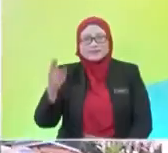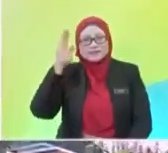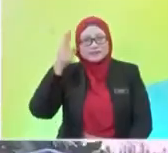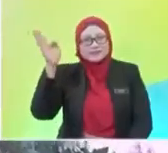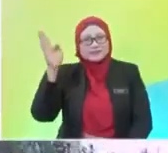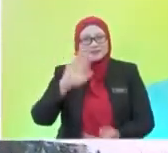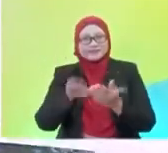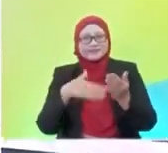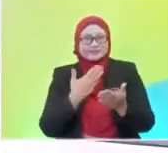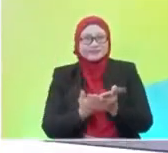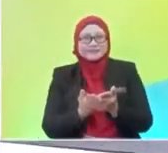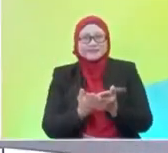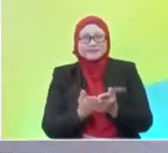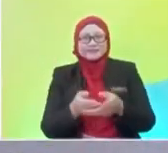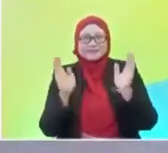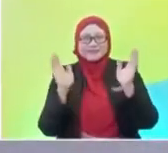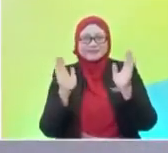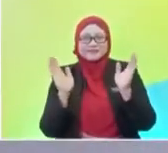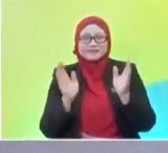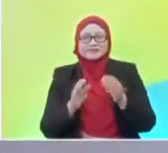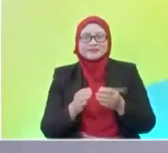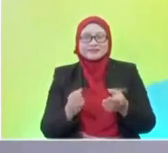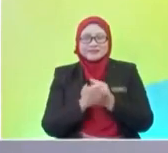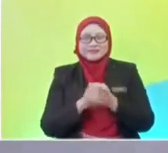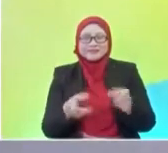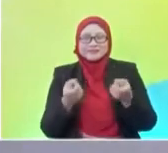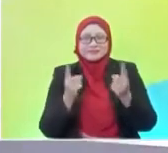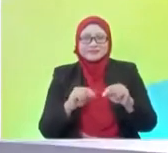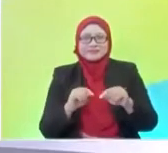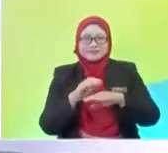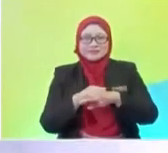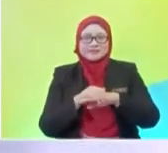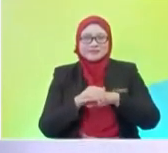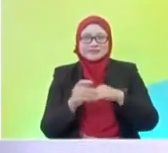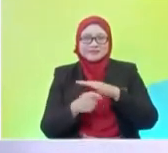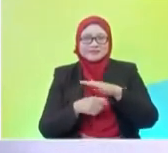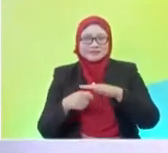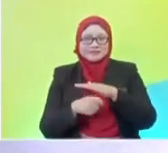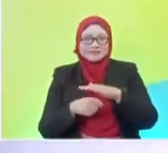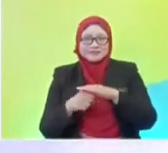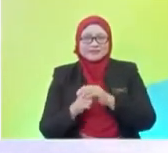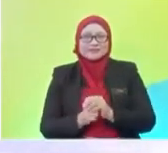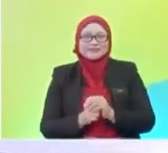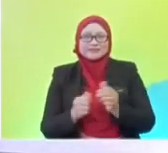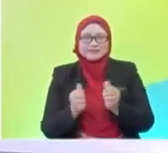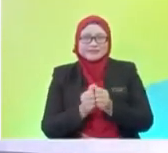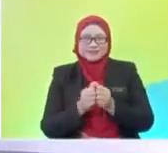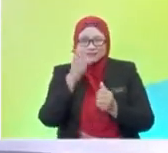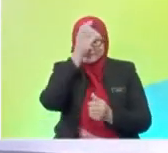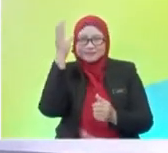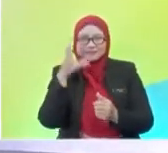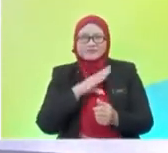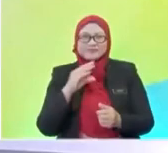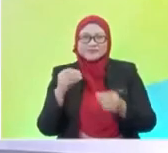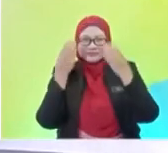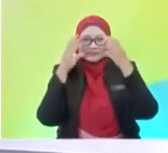Hello everyone. Hi, welcome to today's Prasekolah episode for Bahasa Inggeris with me Chris MJ as